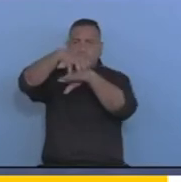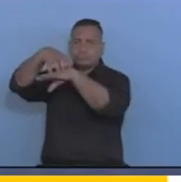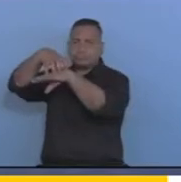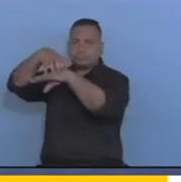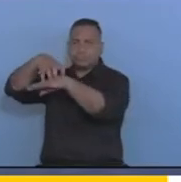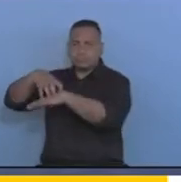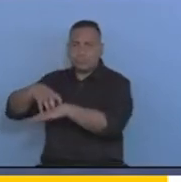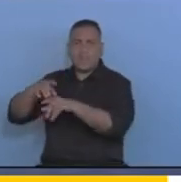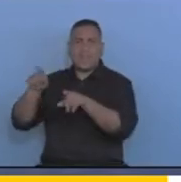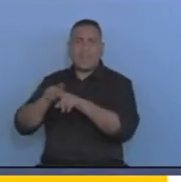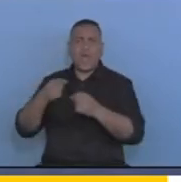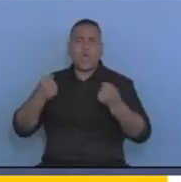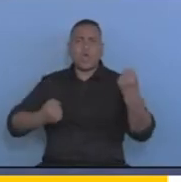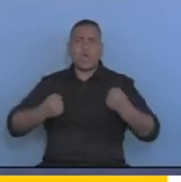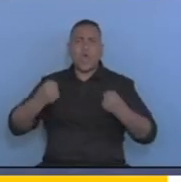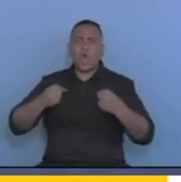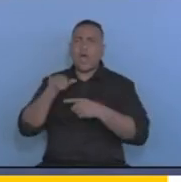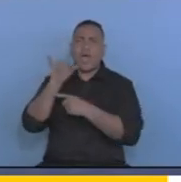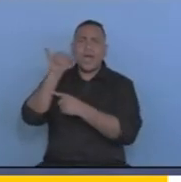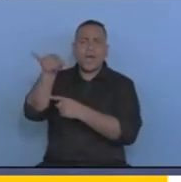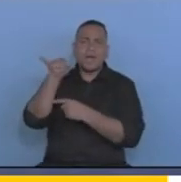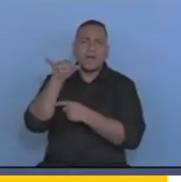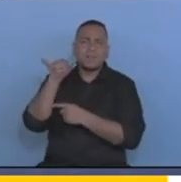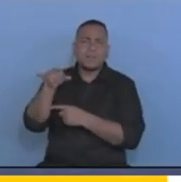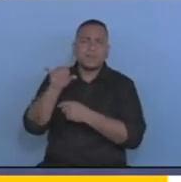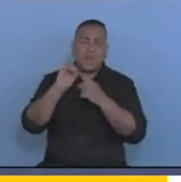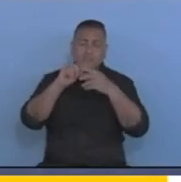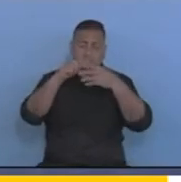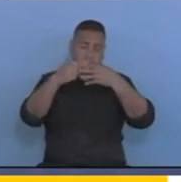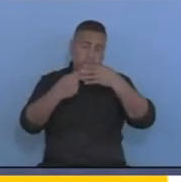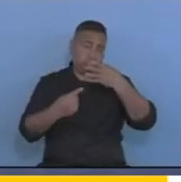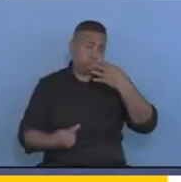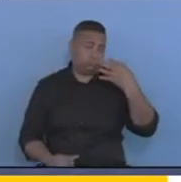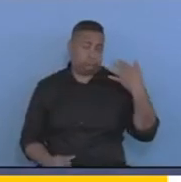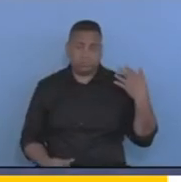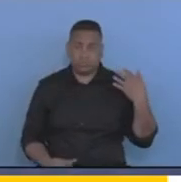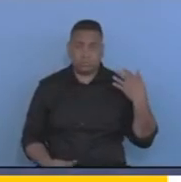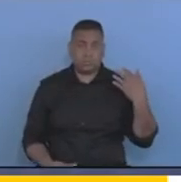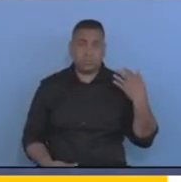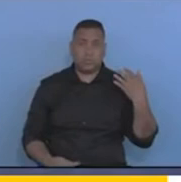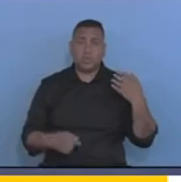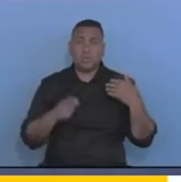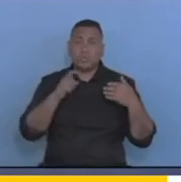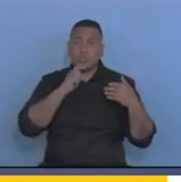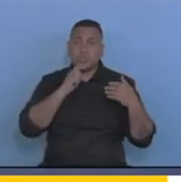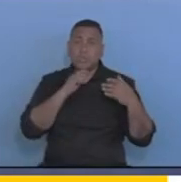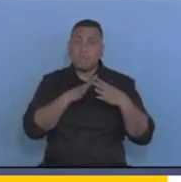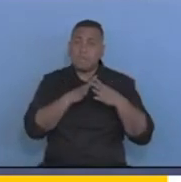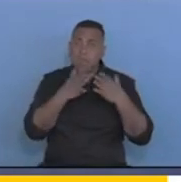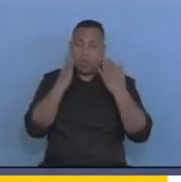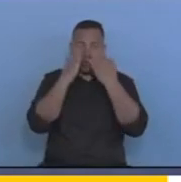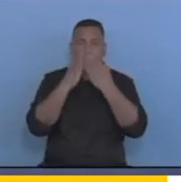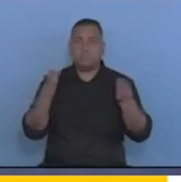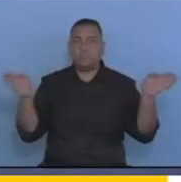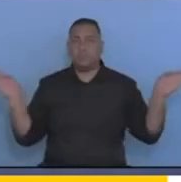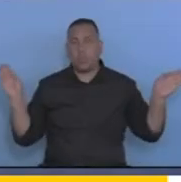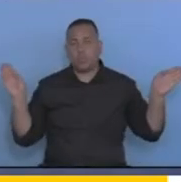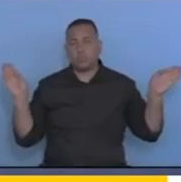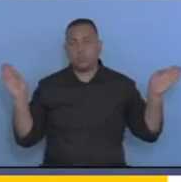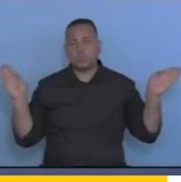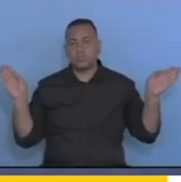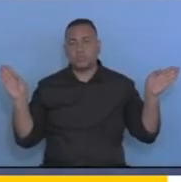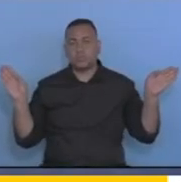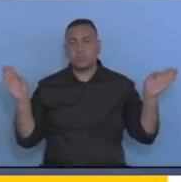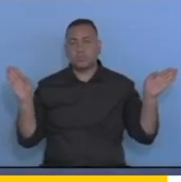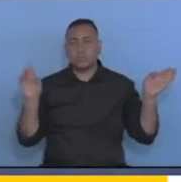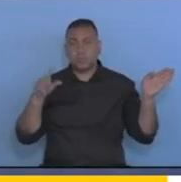aeroplanes, the applications are quite used very broadly in today's world. Yeah, and between this and phase